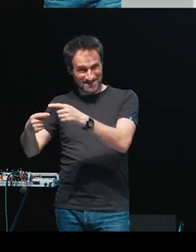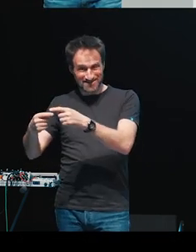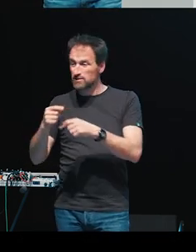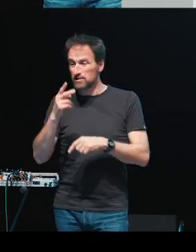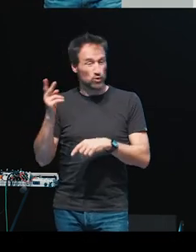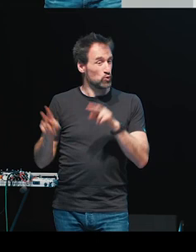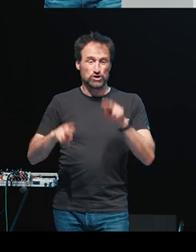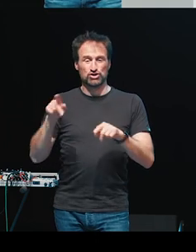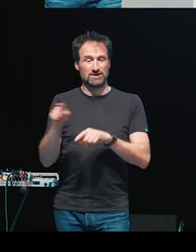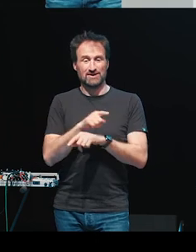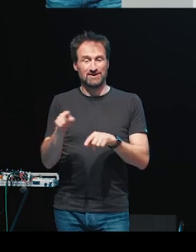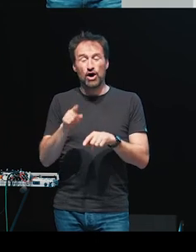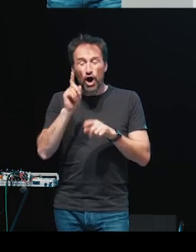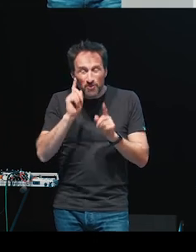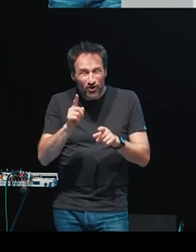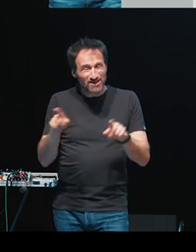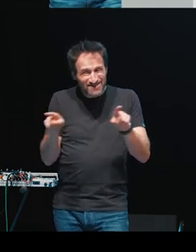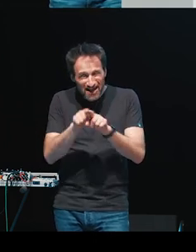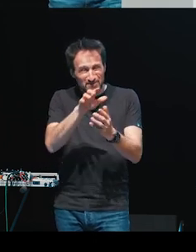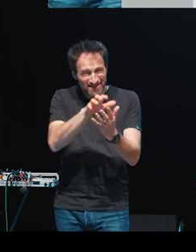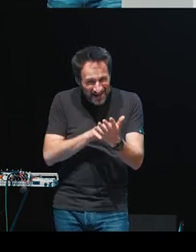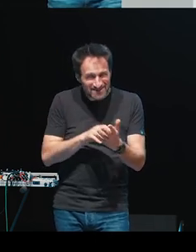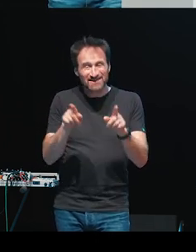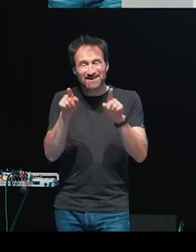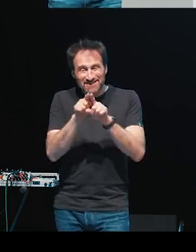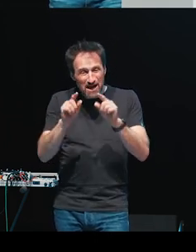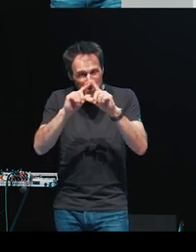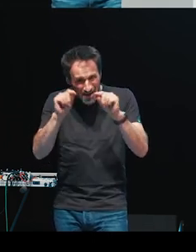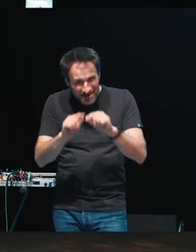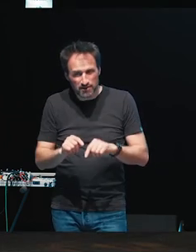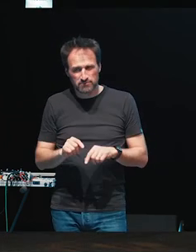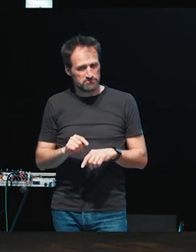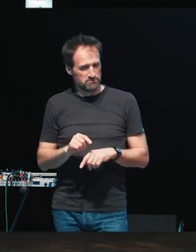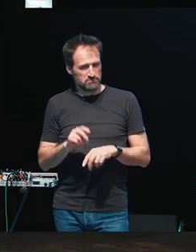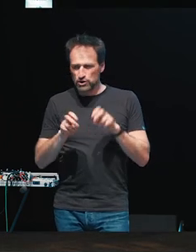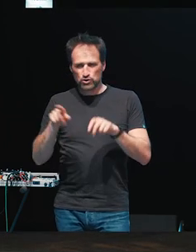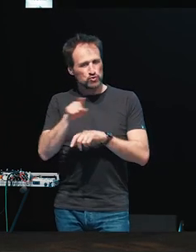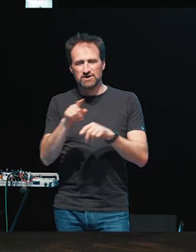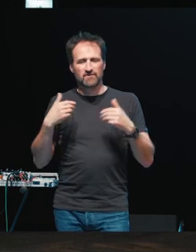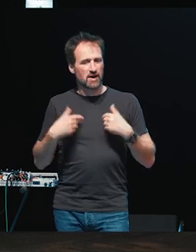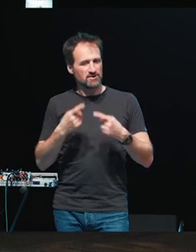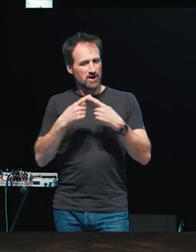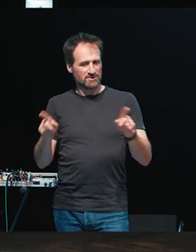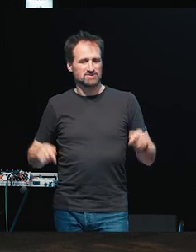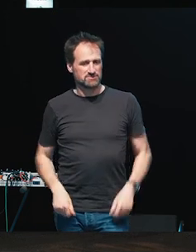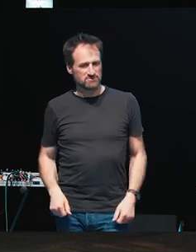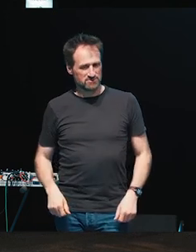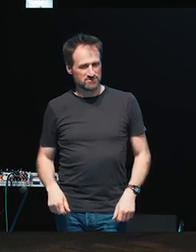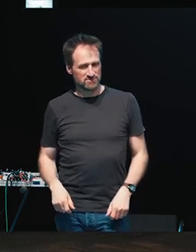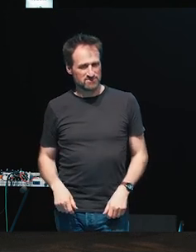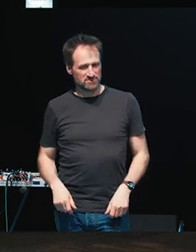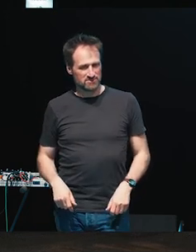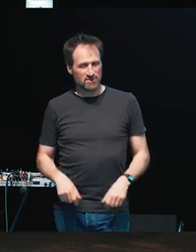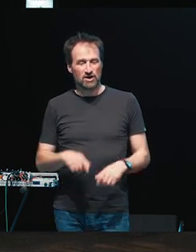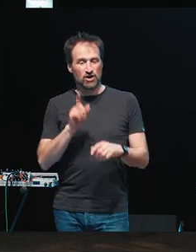with the same copy, same text, it will not have the same impact, even if it's the same user, because the behavior is very different. So